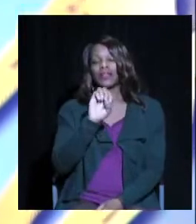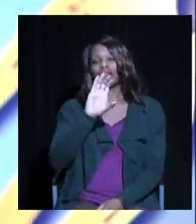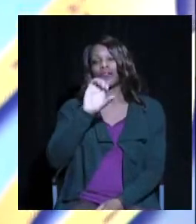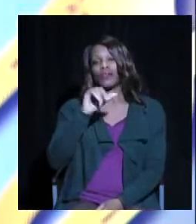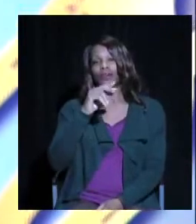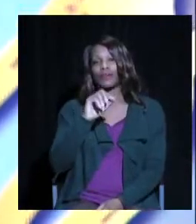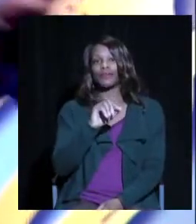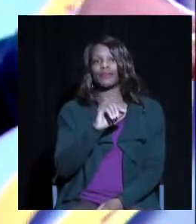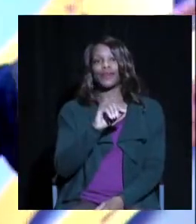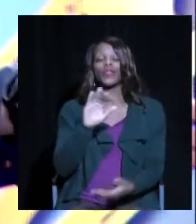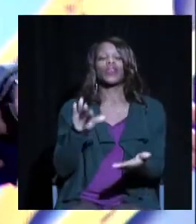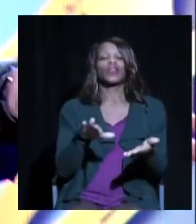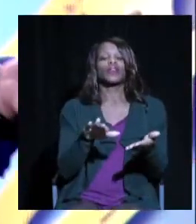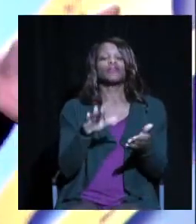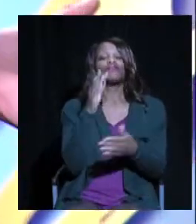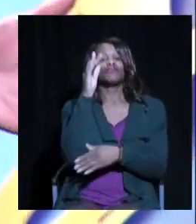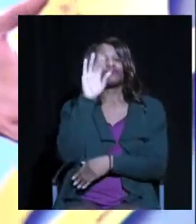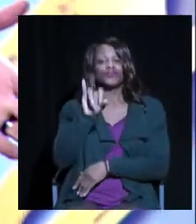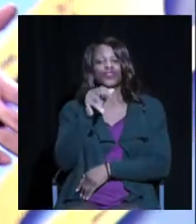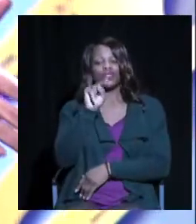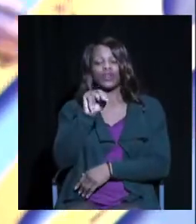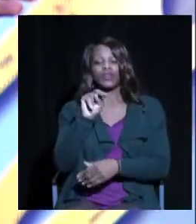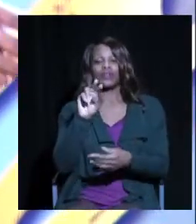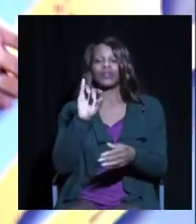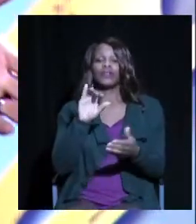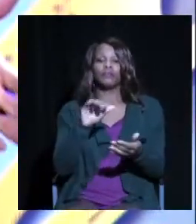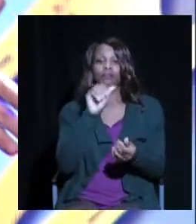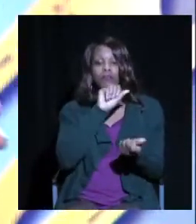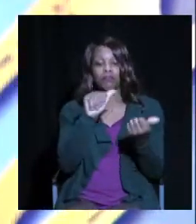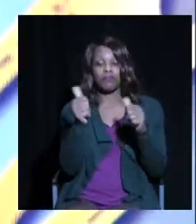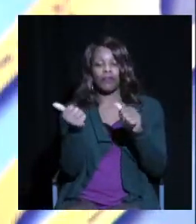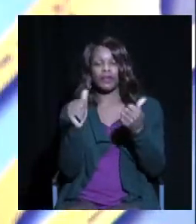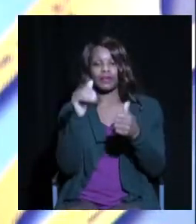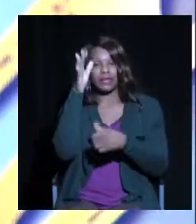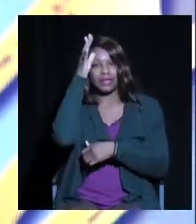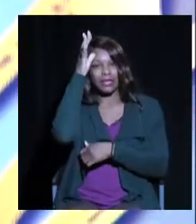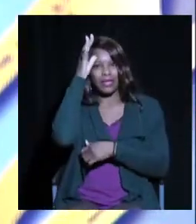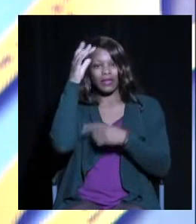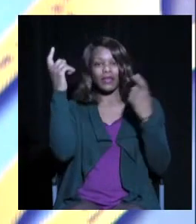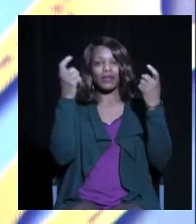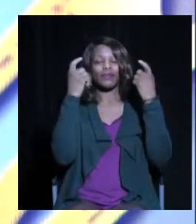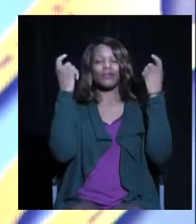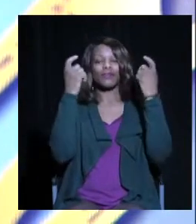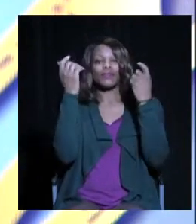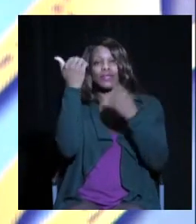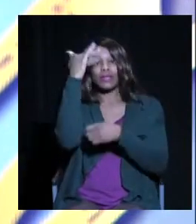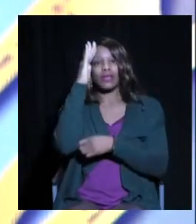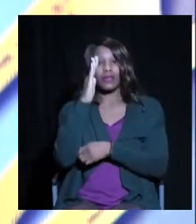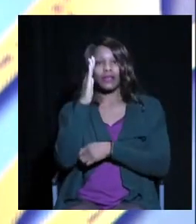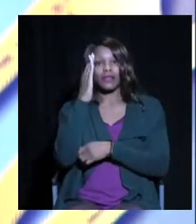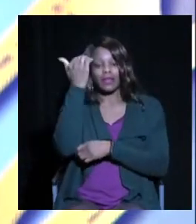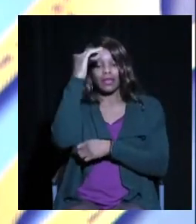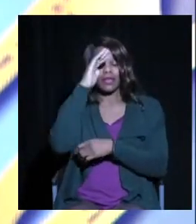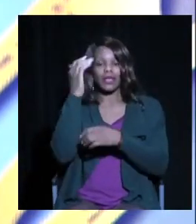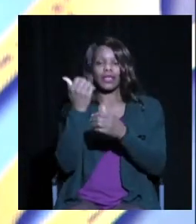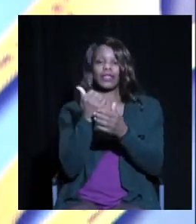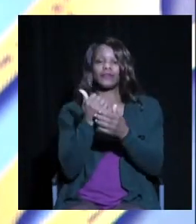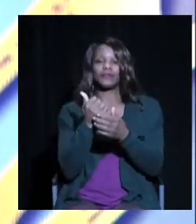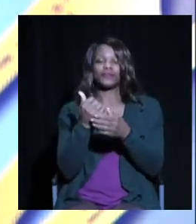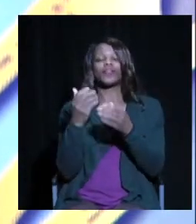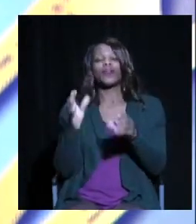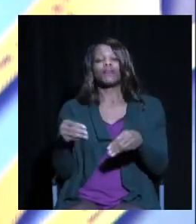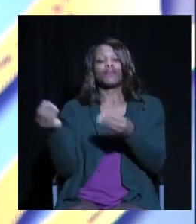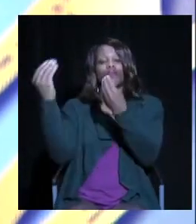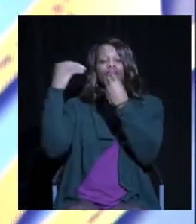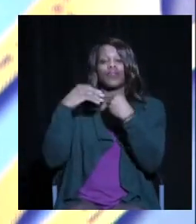Zechariah, John the Baptist's dad, had just praised God for this when he found out that John the Baptist was going to be born, because he says, God has raised up a horn of